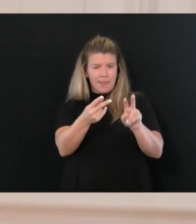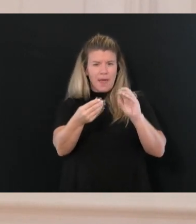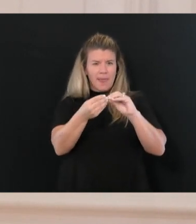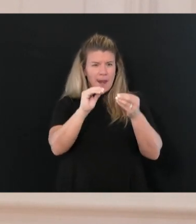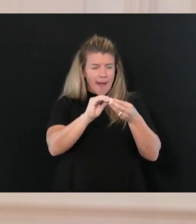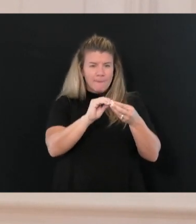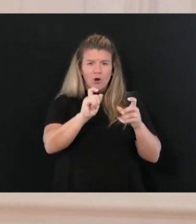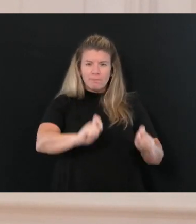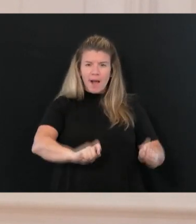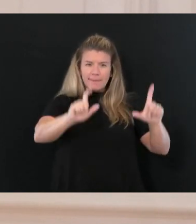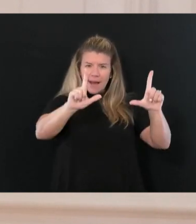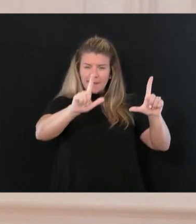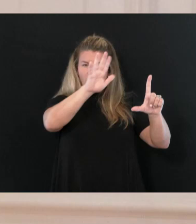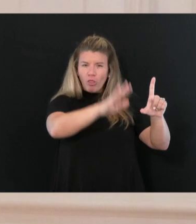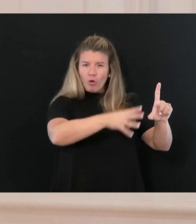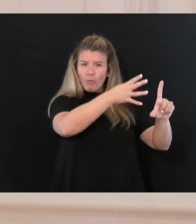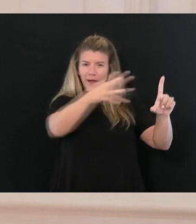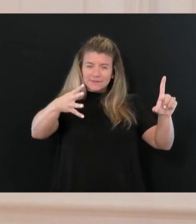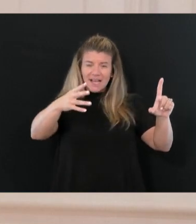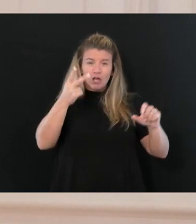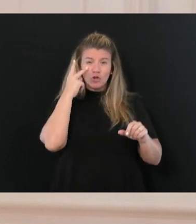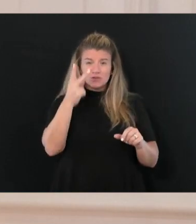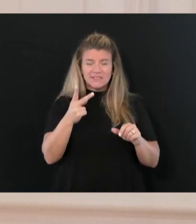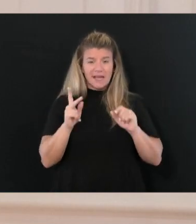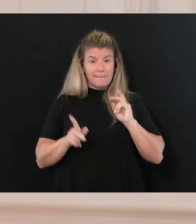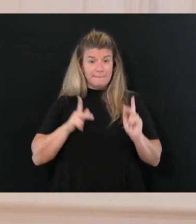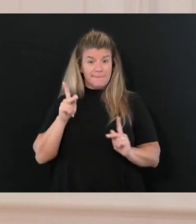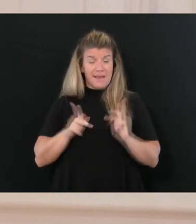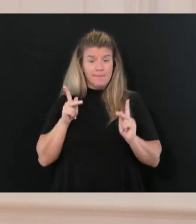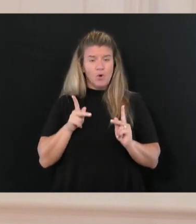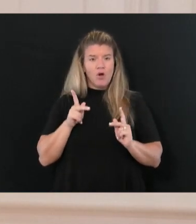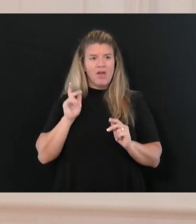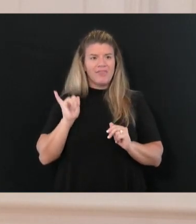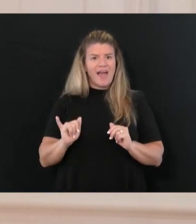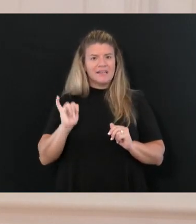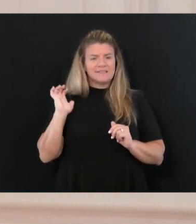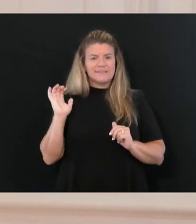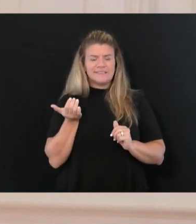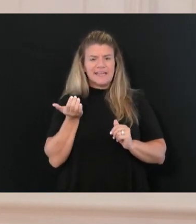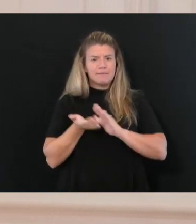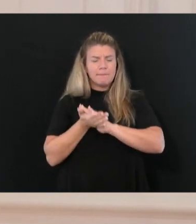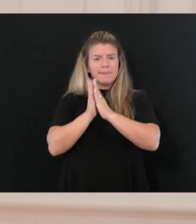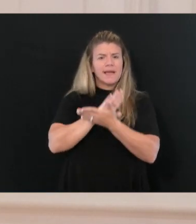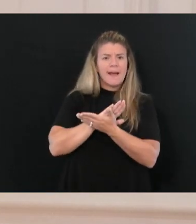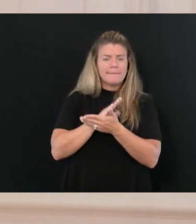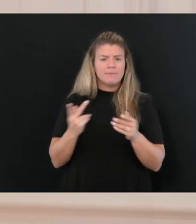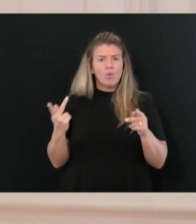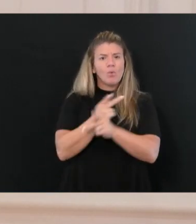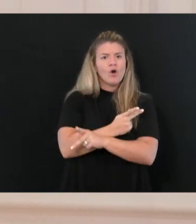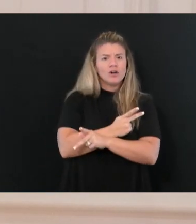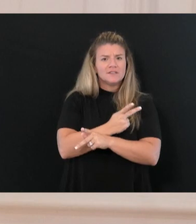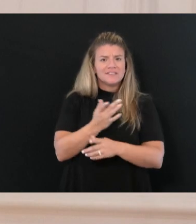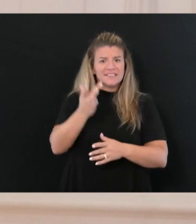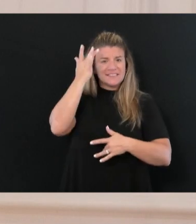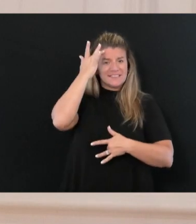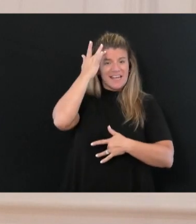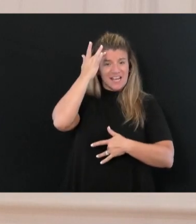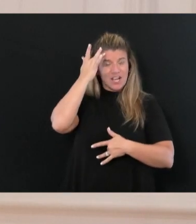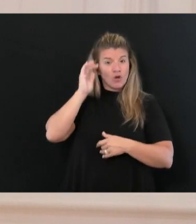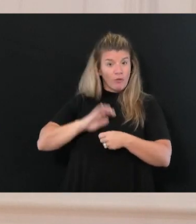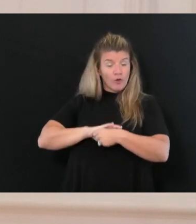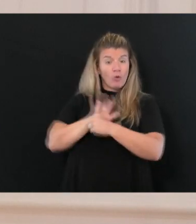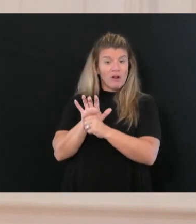DHHR website that we're seeing people that are becoming more severely ill with COVID-19 is really